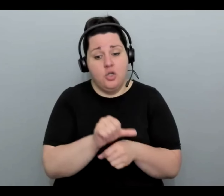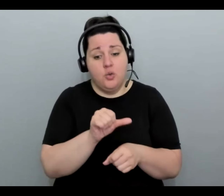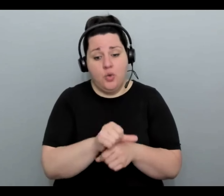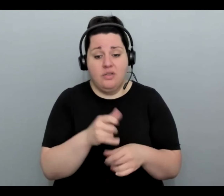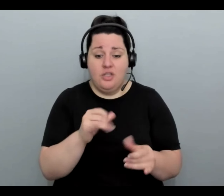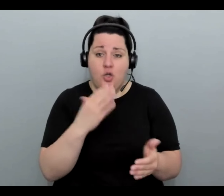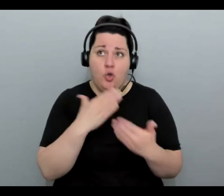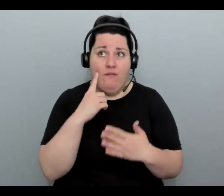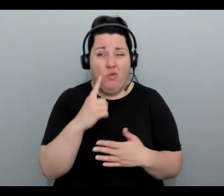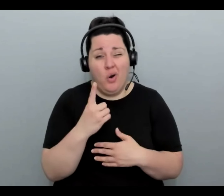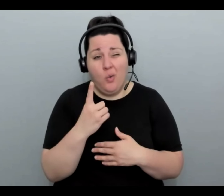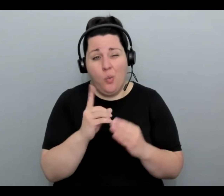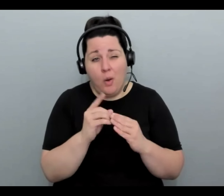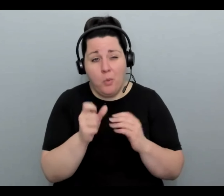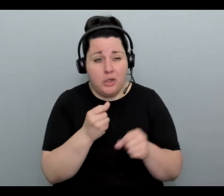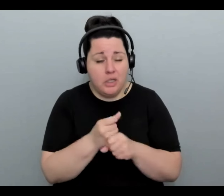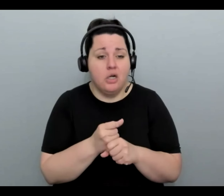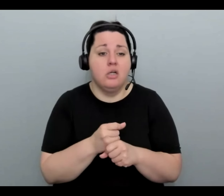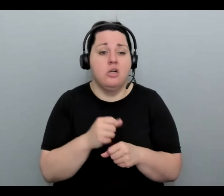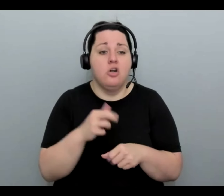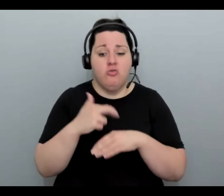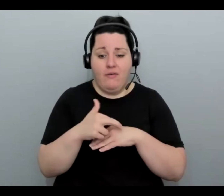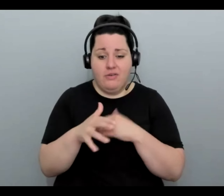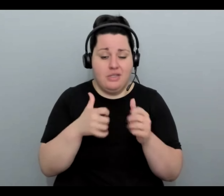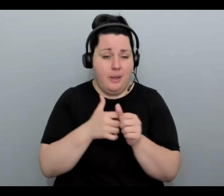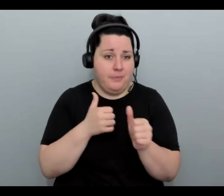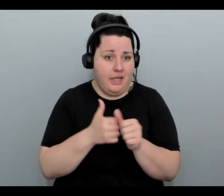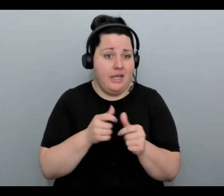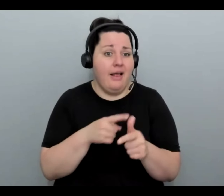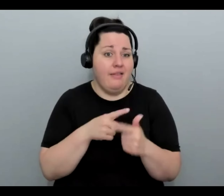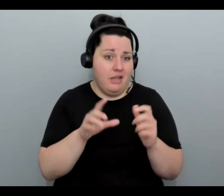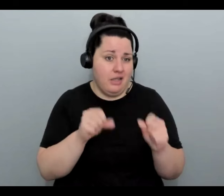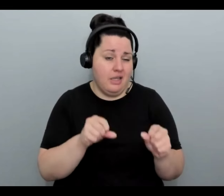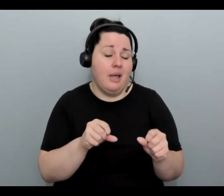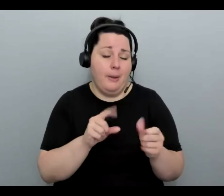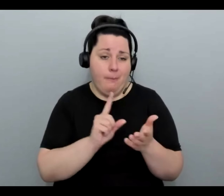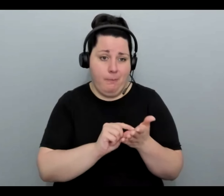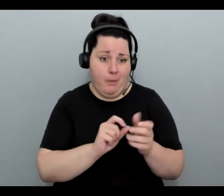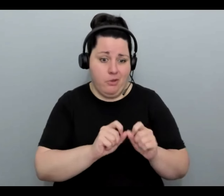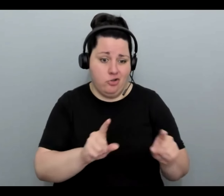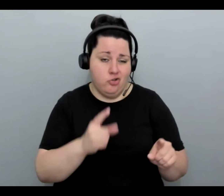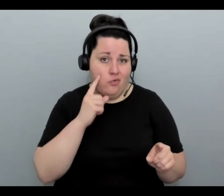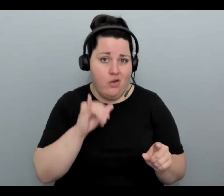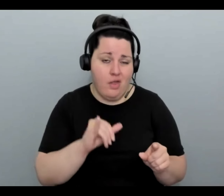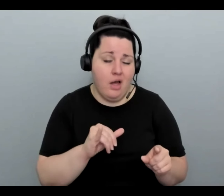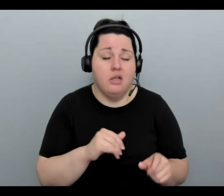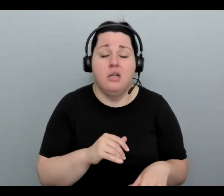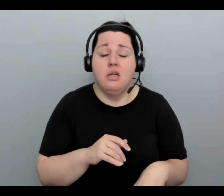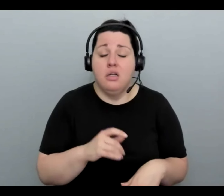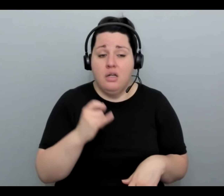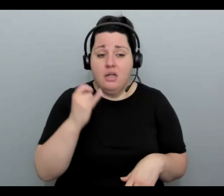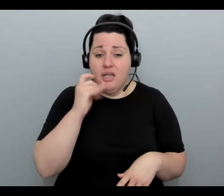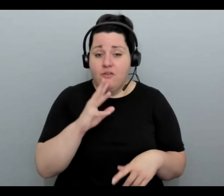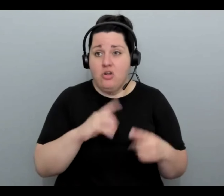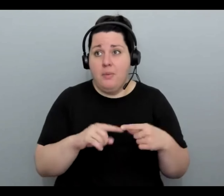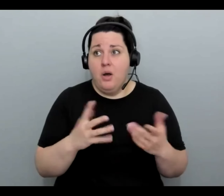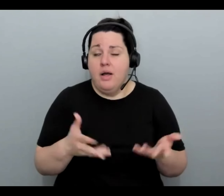another year. Just update the references and you'll be able to publish from this particular work, particularly if you're talking